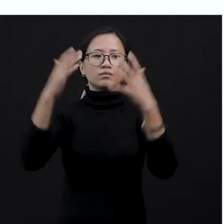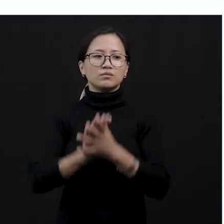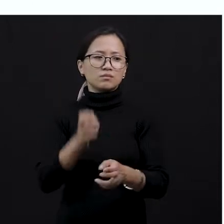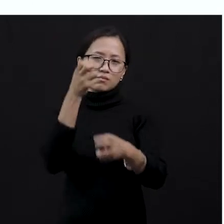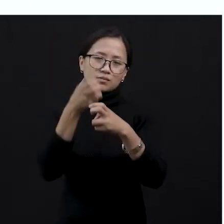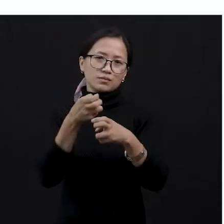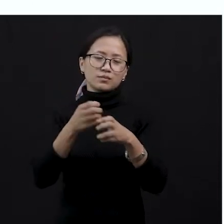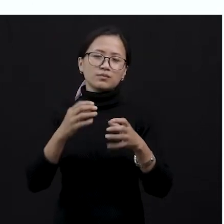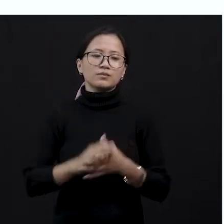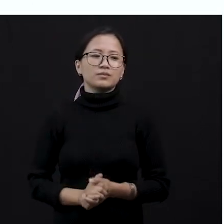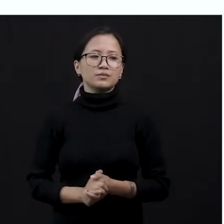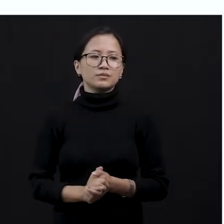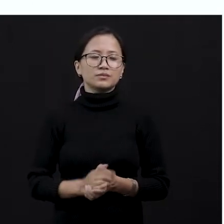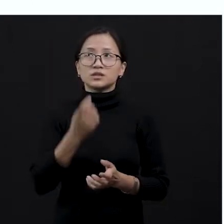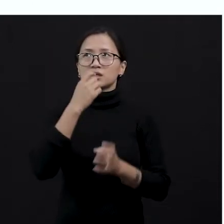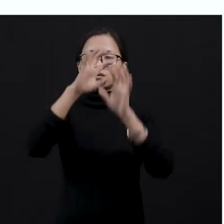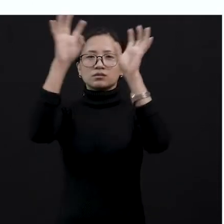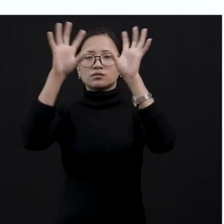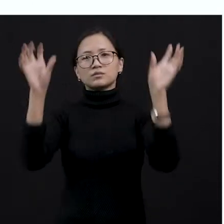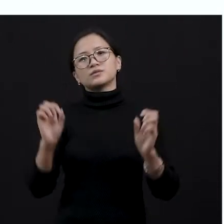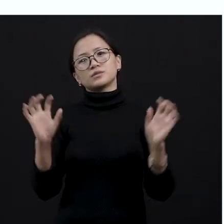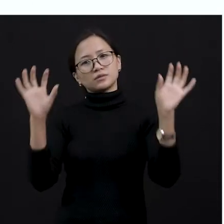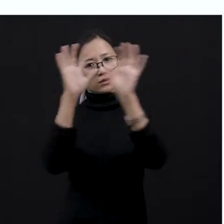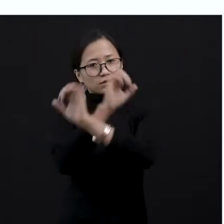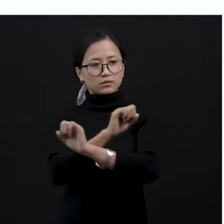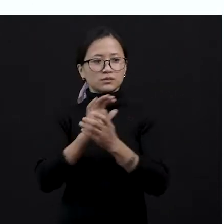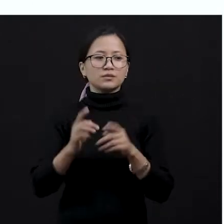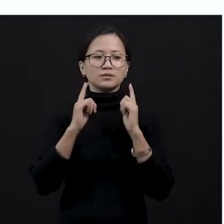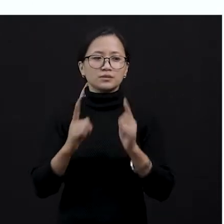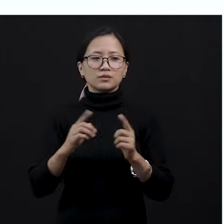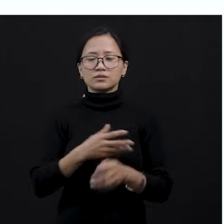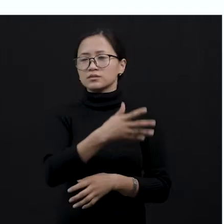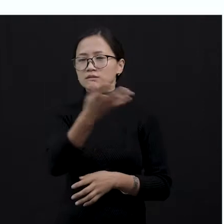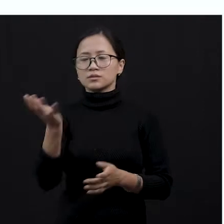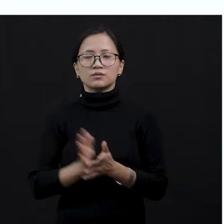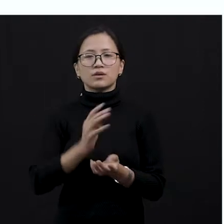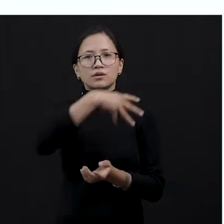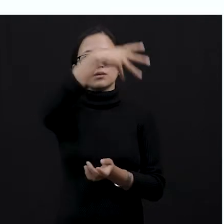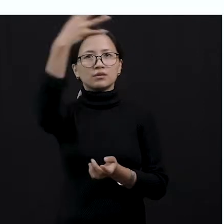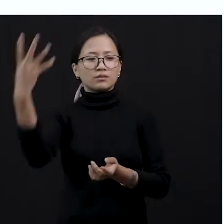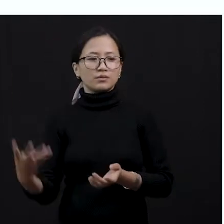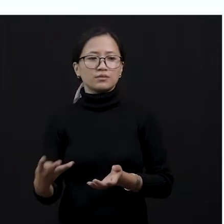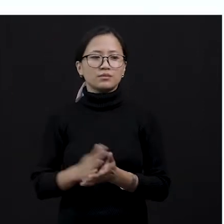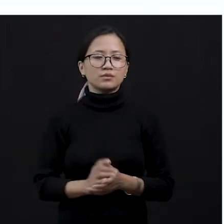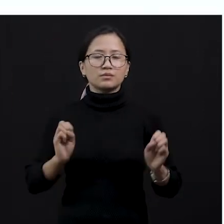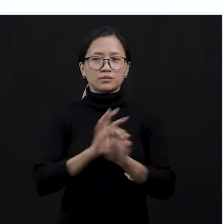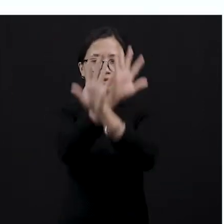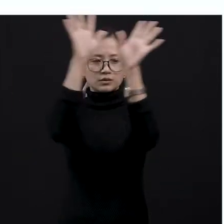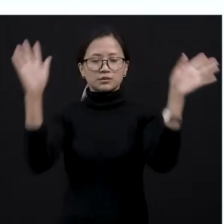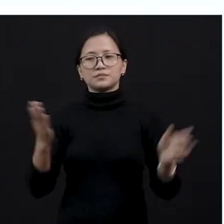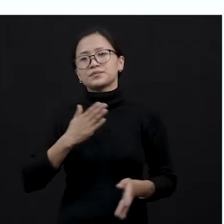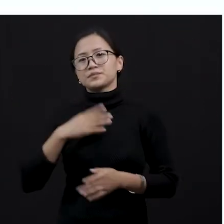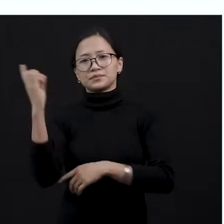blow hard, the cloud may be darker, but there is a rainbow to